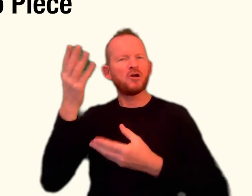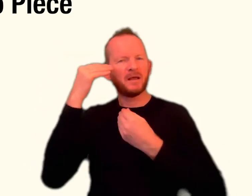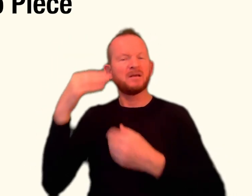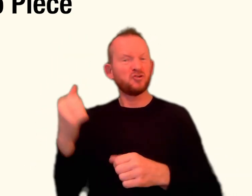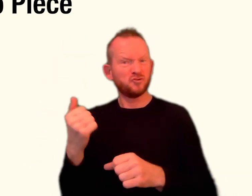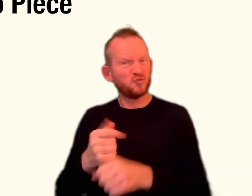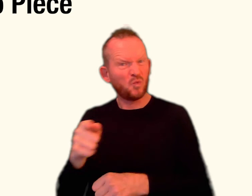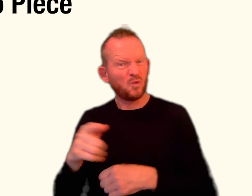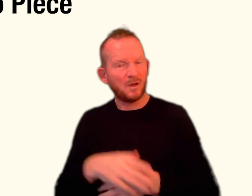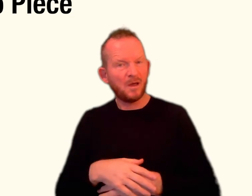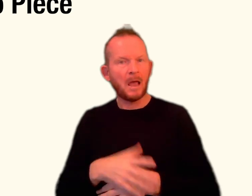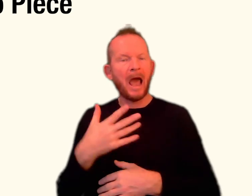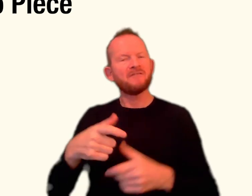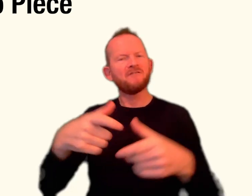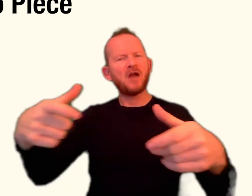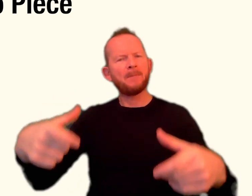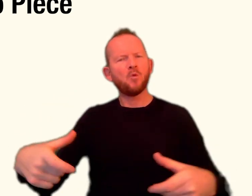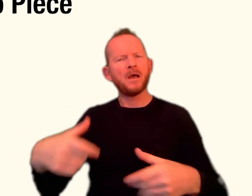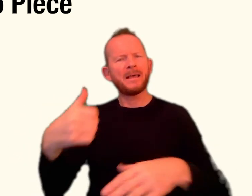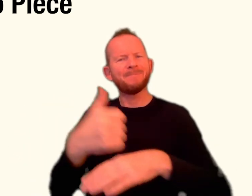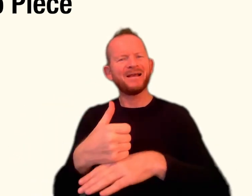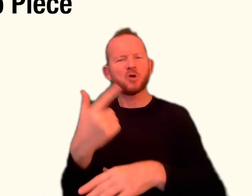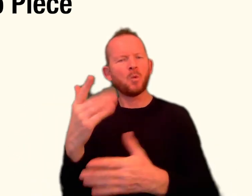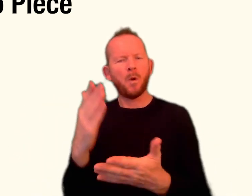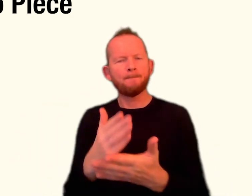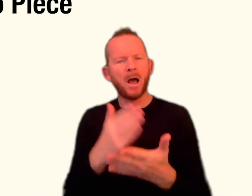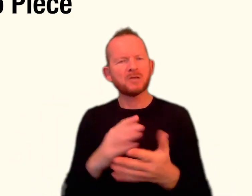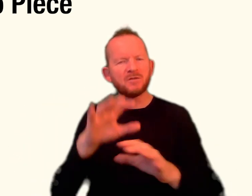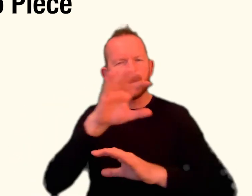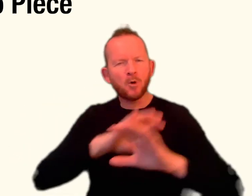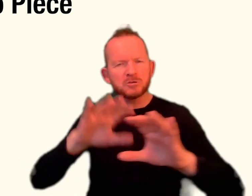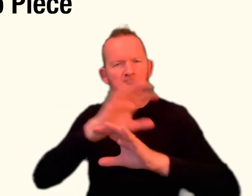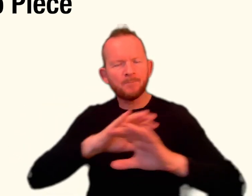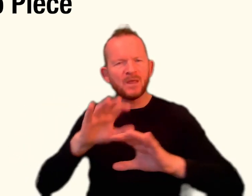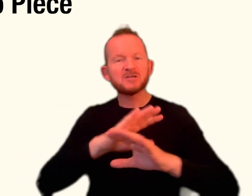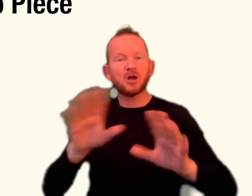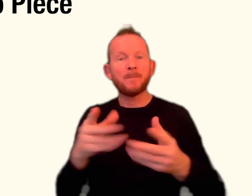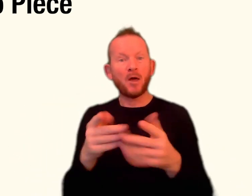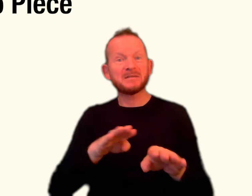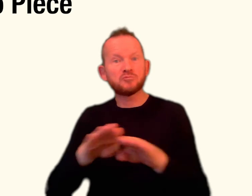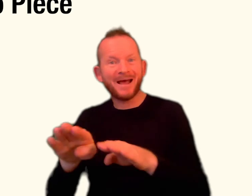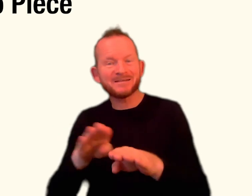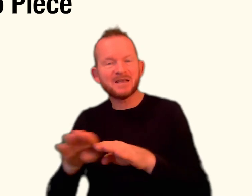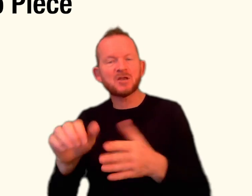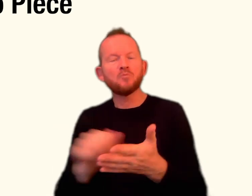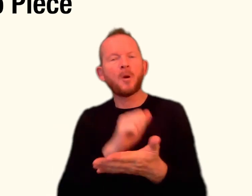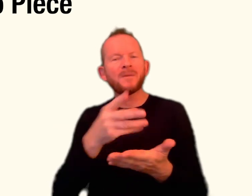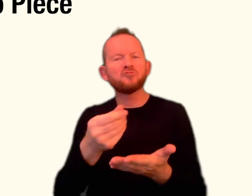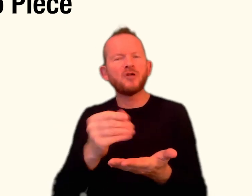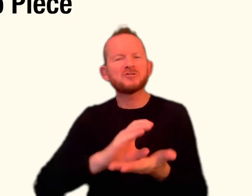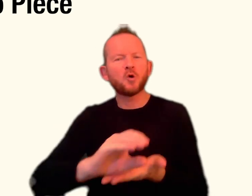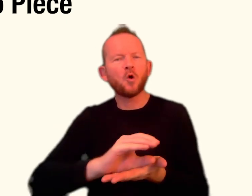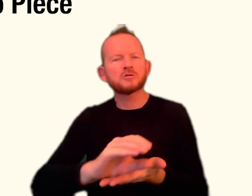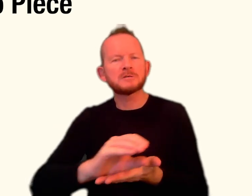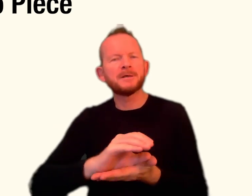do. But having the framework in place is only one part of the puzzle, and it's got to be put into practice, and it's got to be properly resourced. I feel